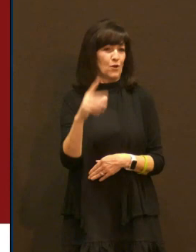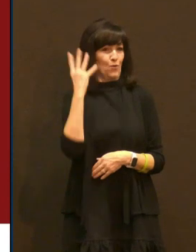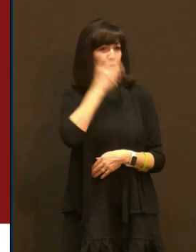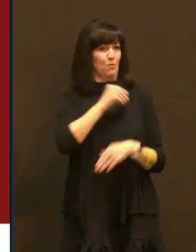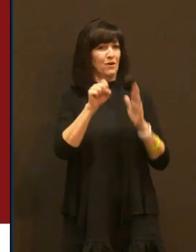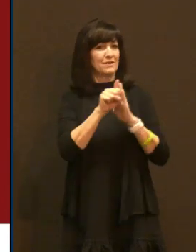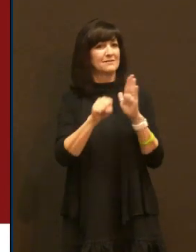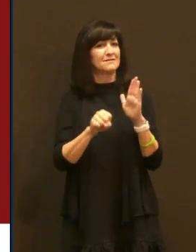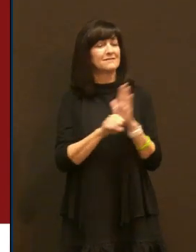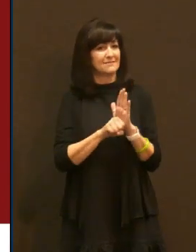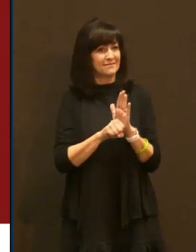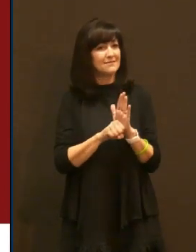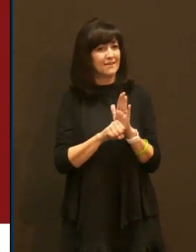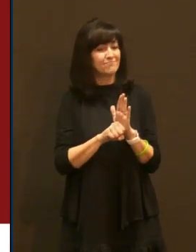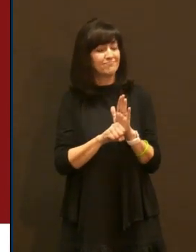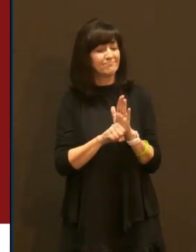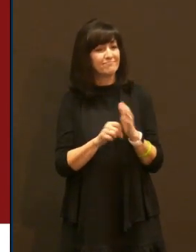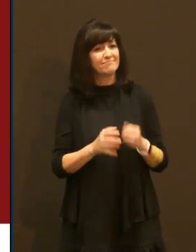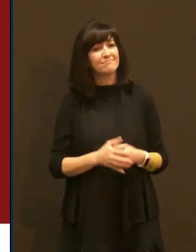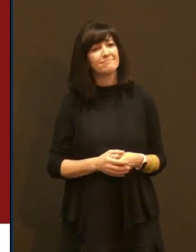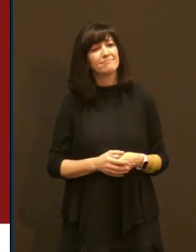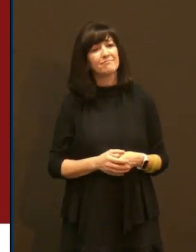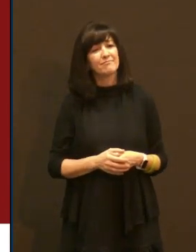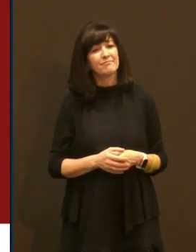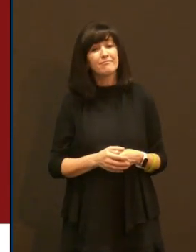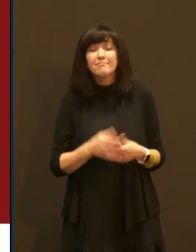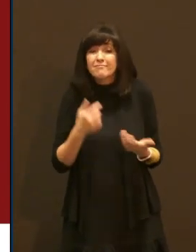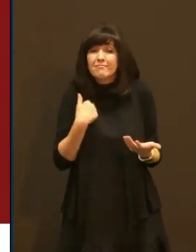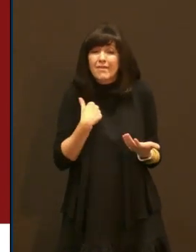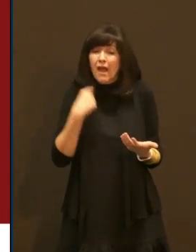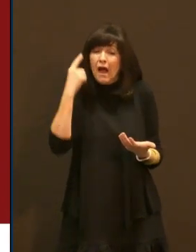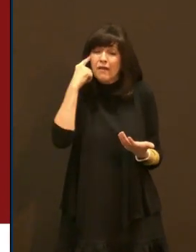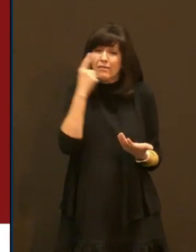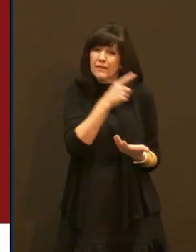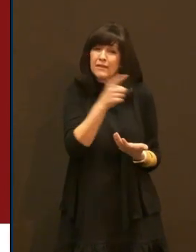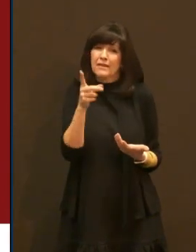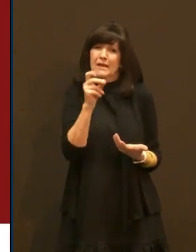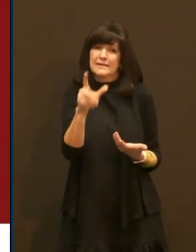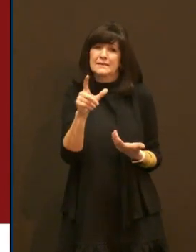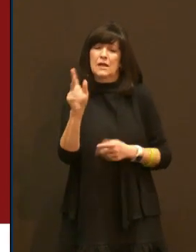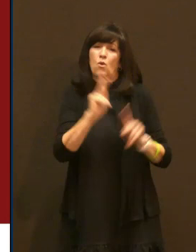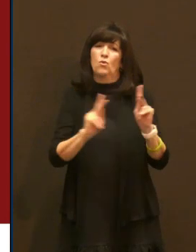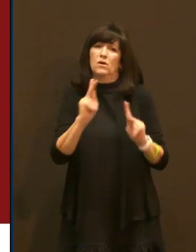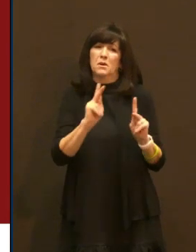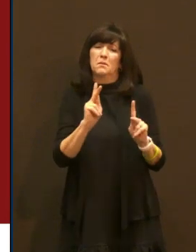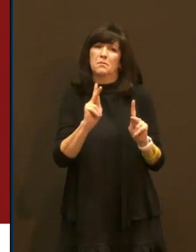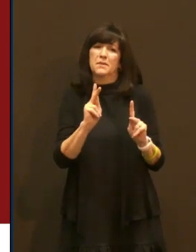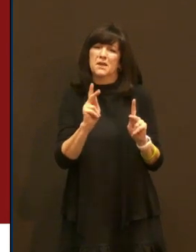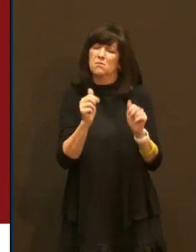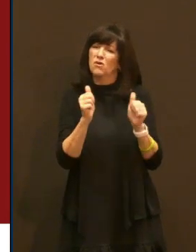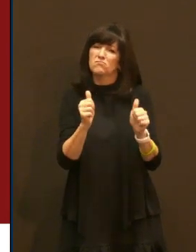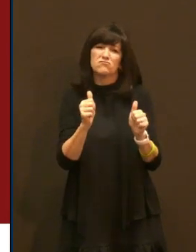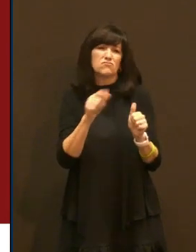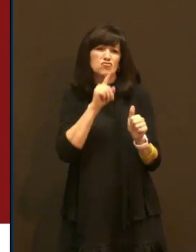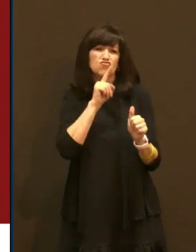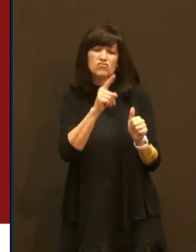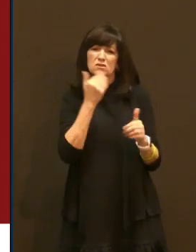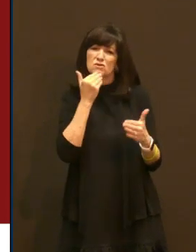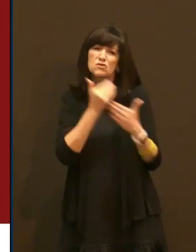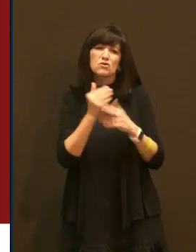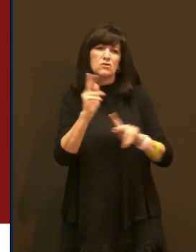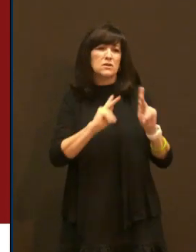is a good indication that Delawareans do think of themselves as a state of neighbors and treat one